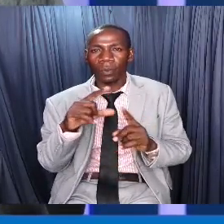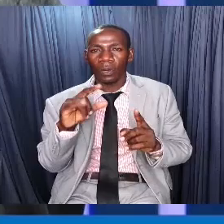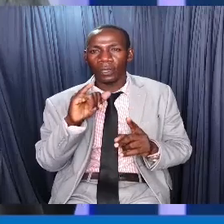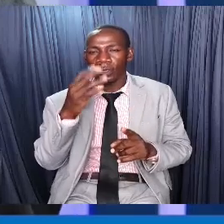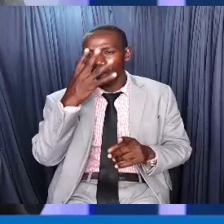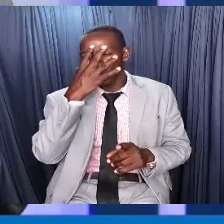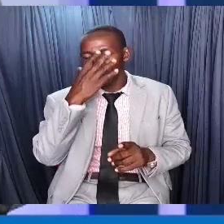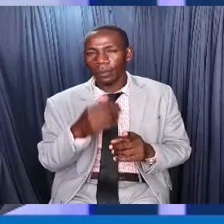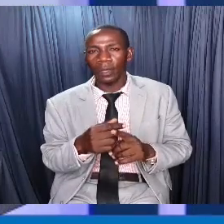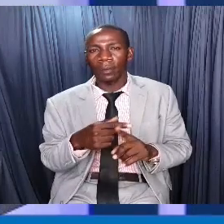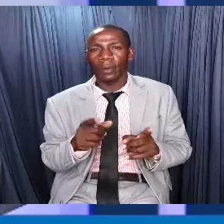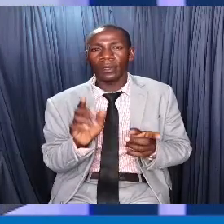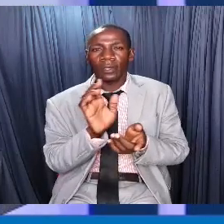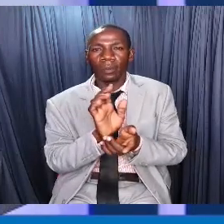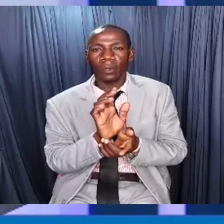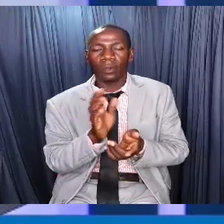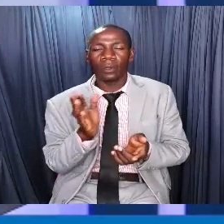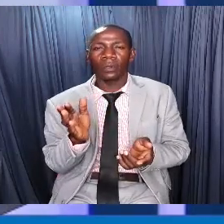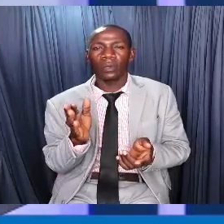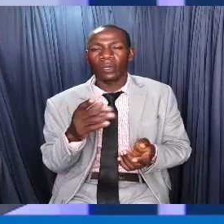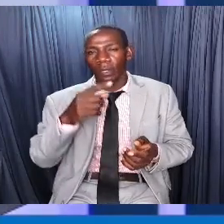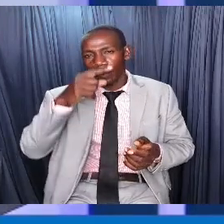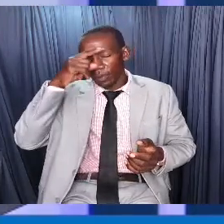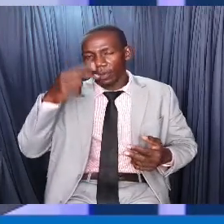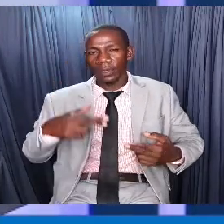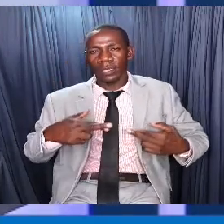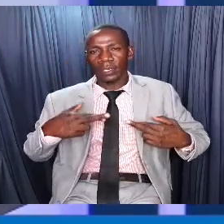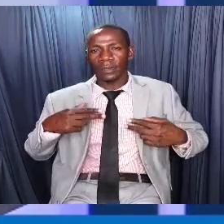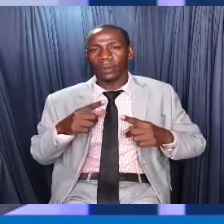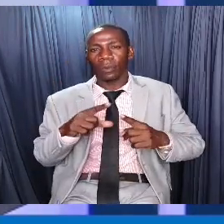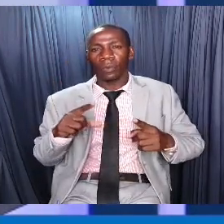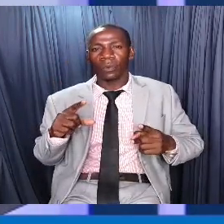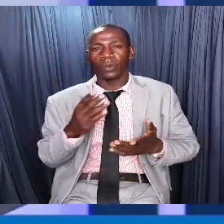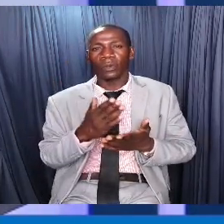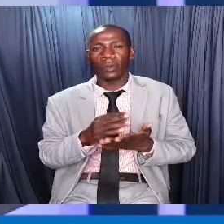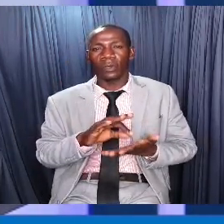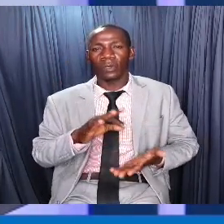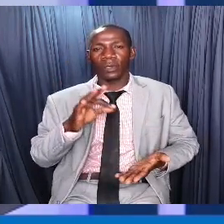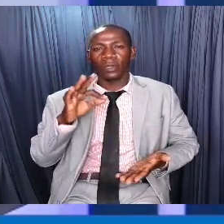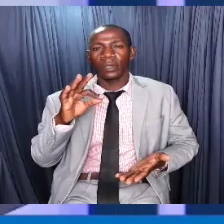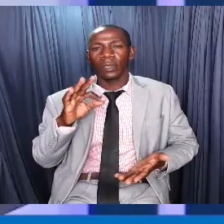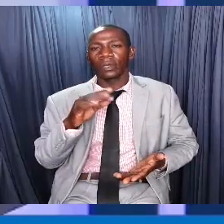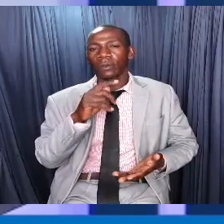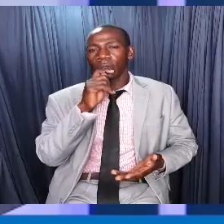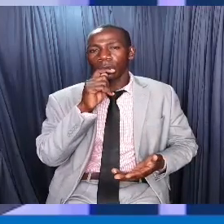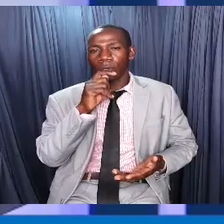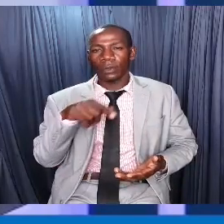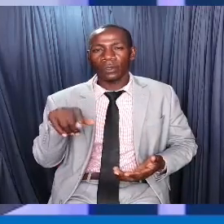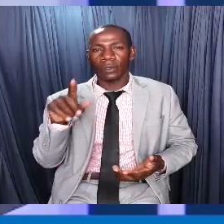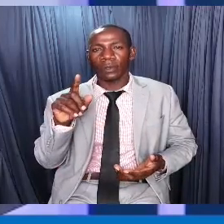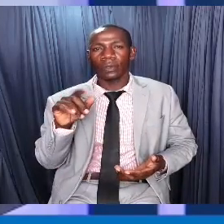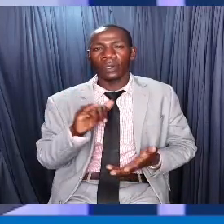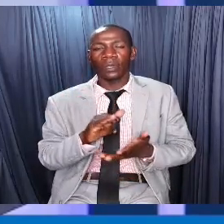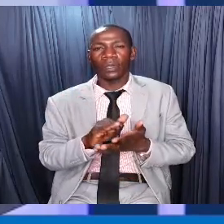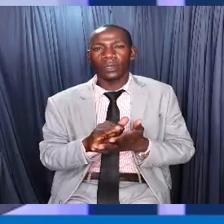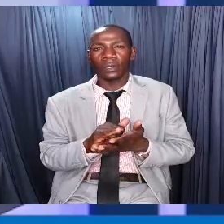this shame. Lakini Paulo, something shameful, but kwa amepokea roho ya kweli sasa. Paul, because he received a true spirit, kabidi ashuhudie yeye mwenyewe. He had to test for himself. Kwamba